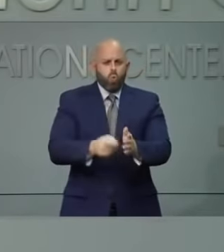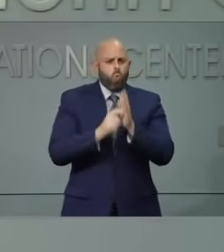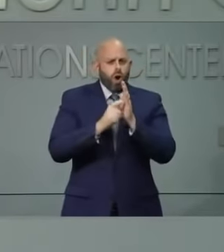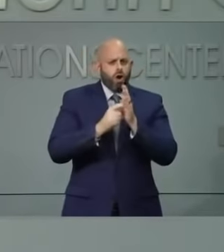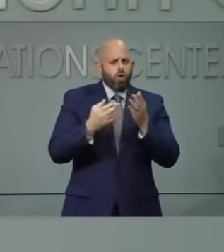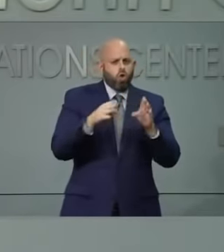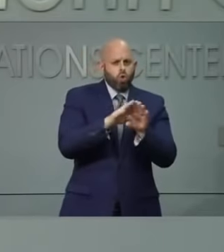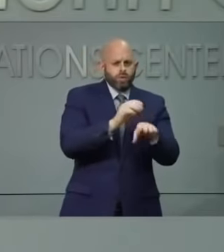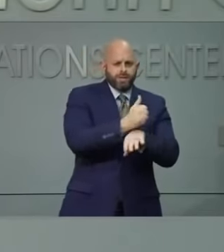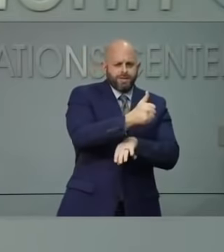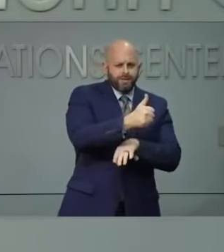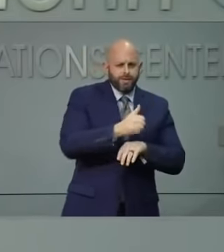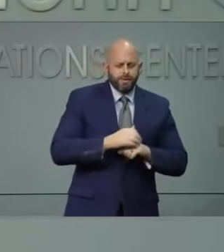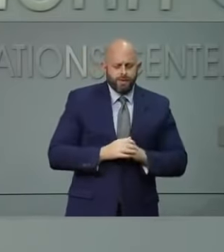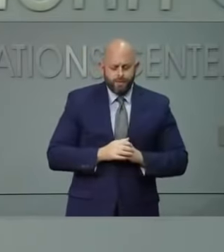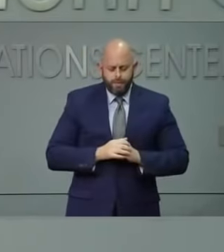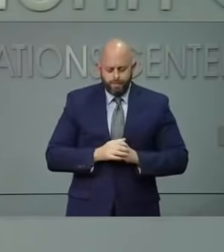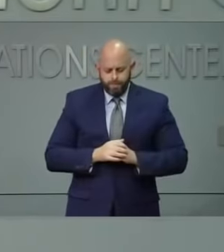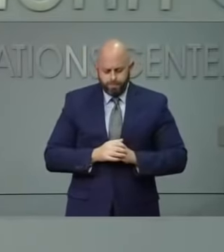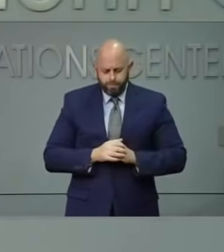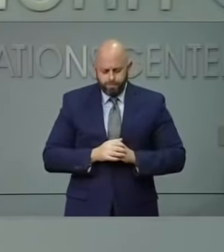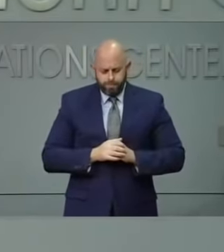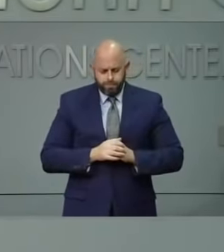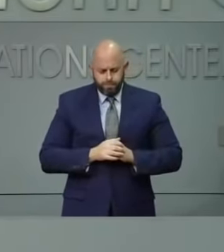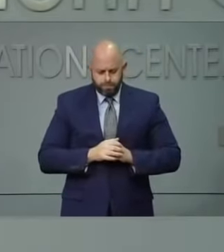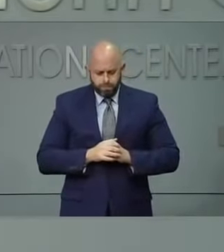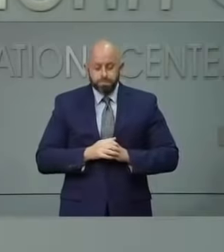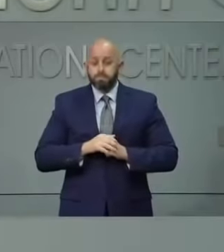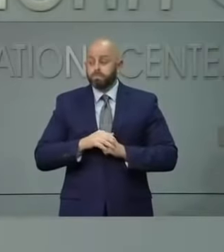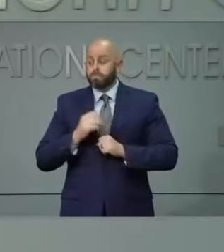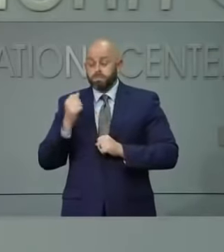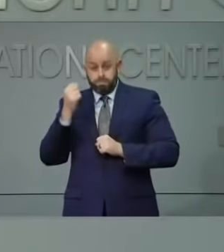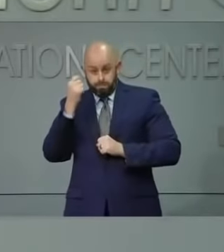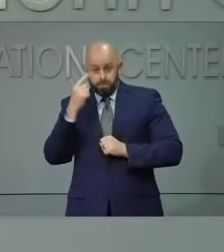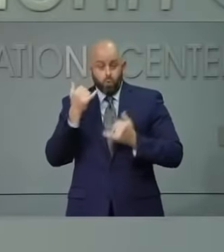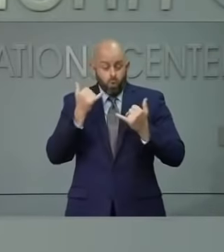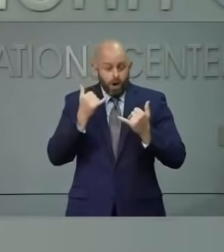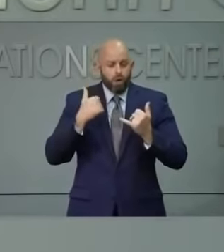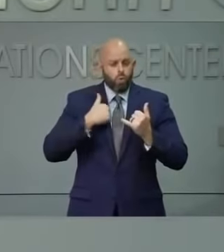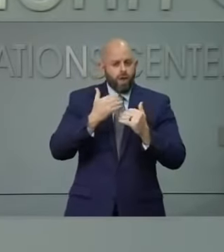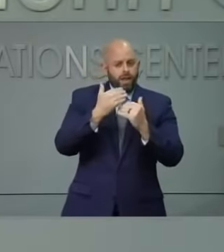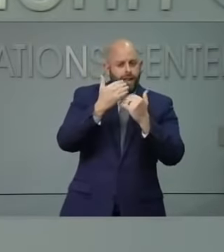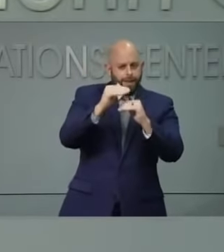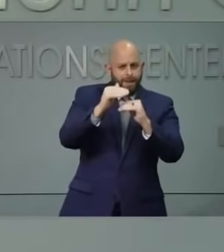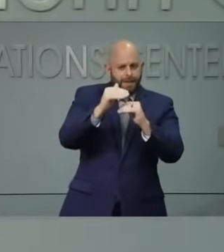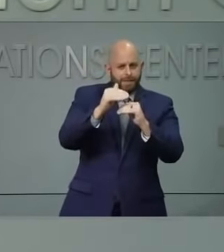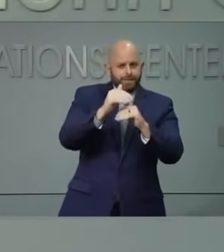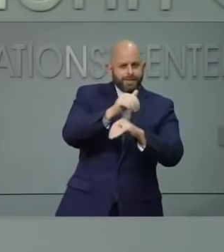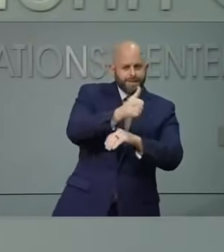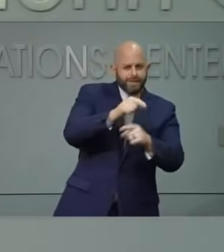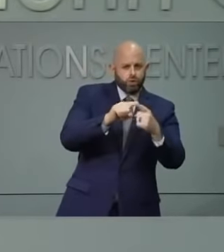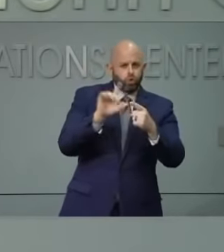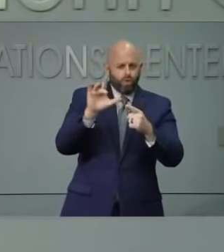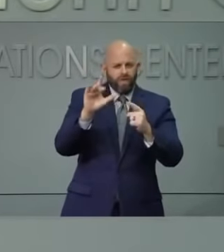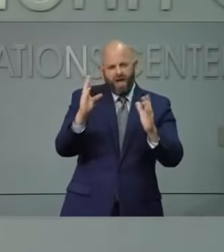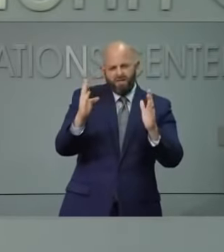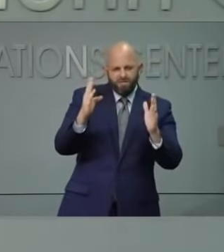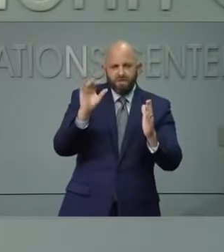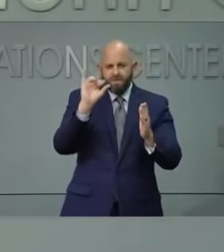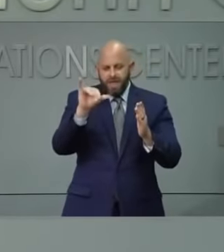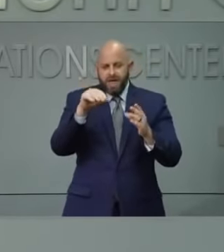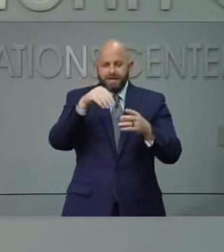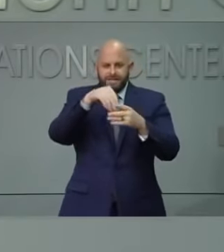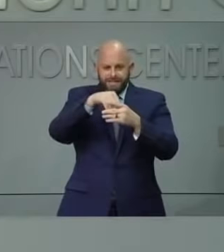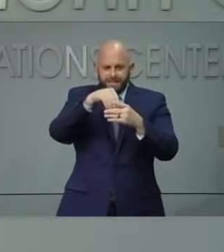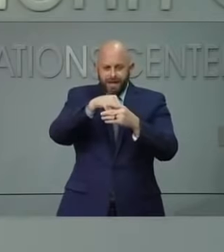None of the capacity limits have been reduced. Most retail establishments will have to close at